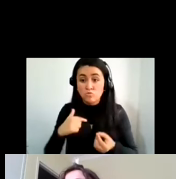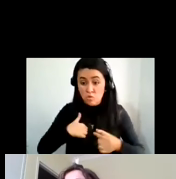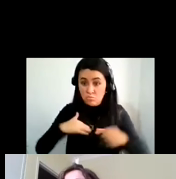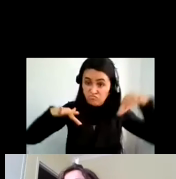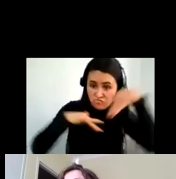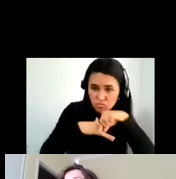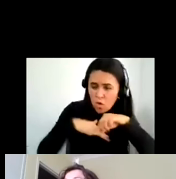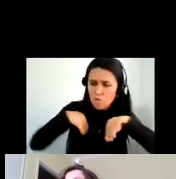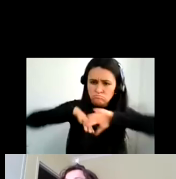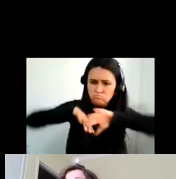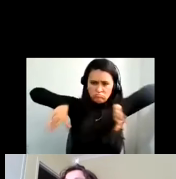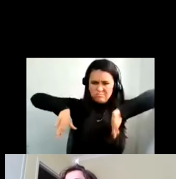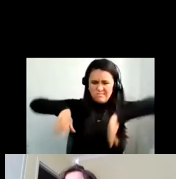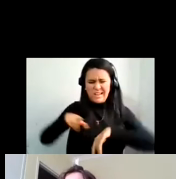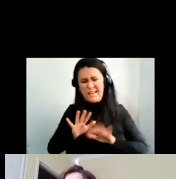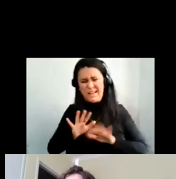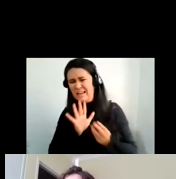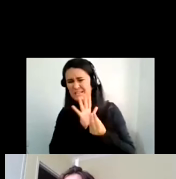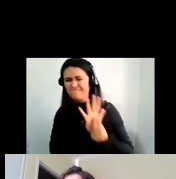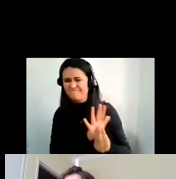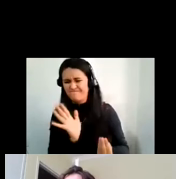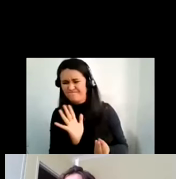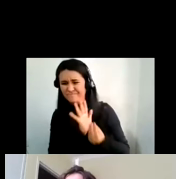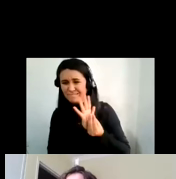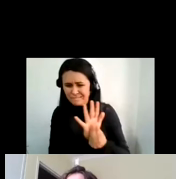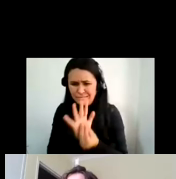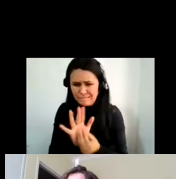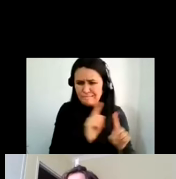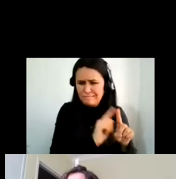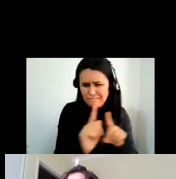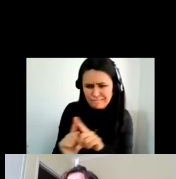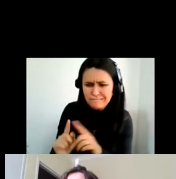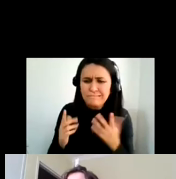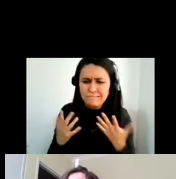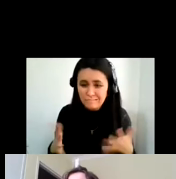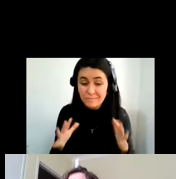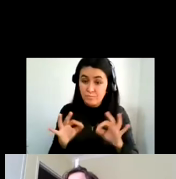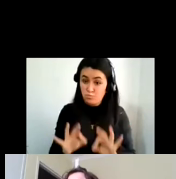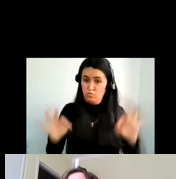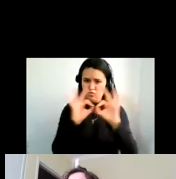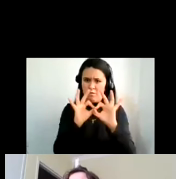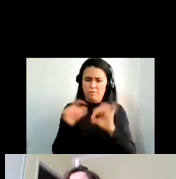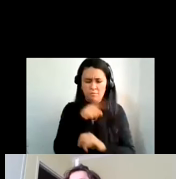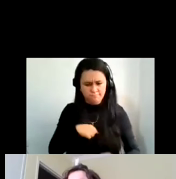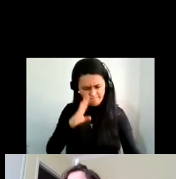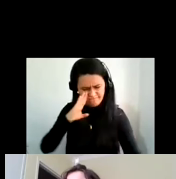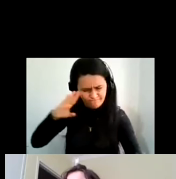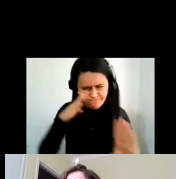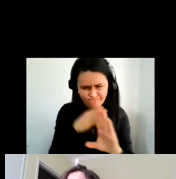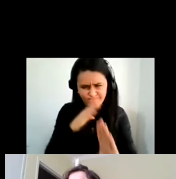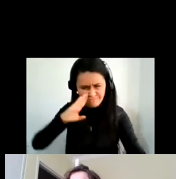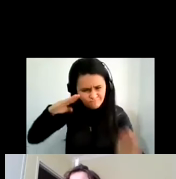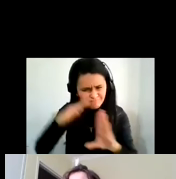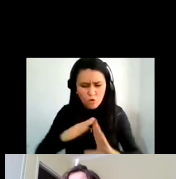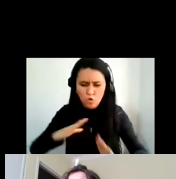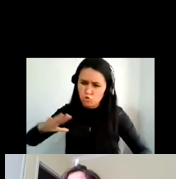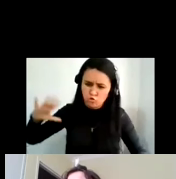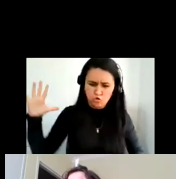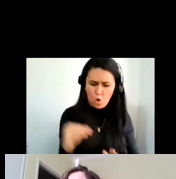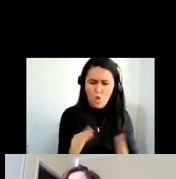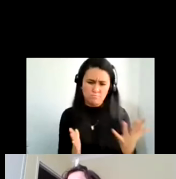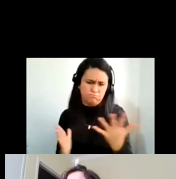approach. With regard to contact coverage in the Tanahashi framework, this really refers to the actual coverage between the